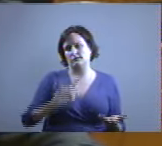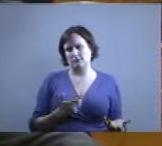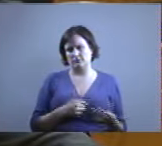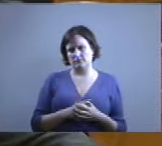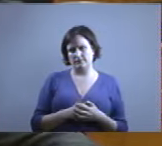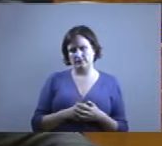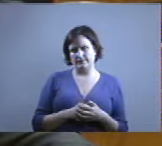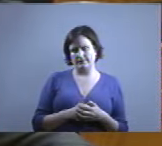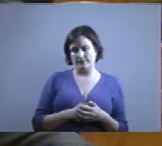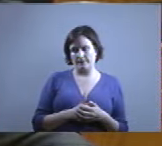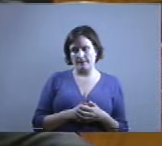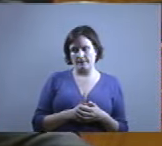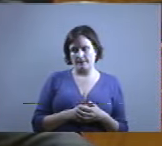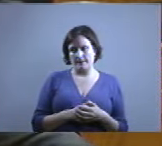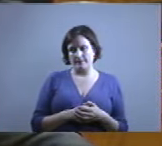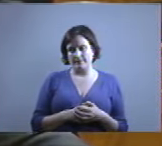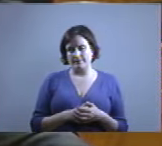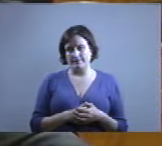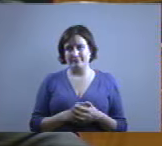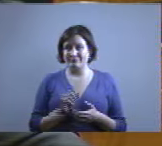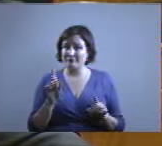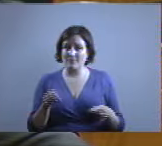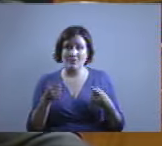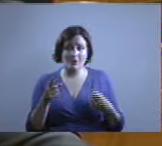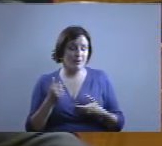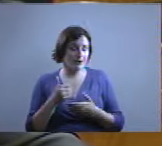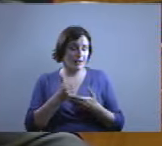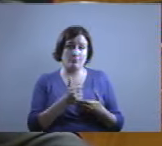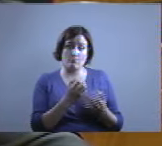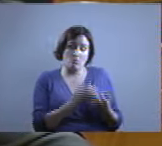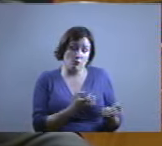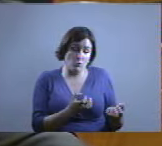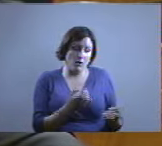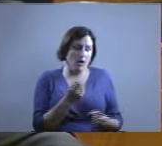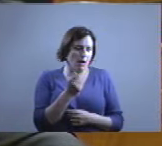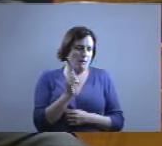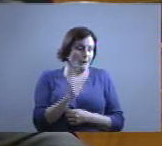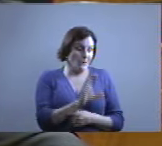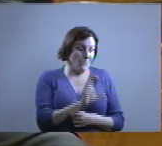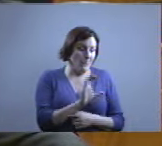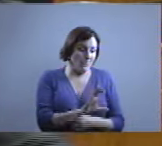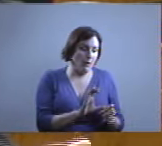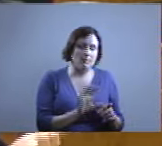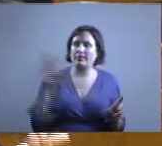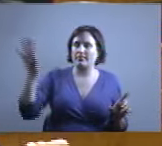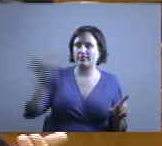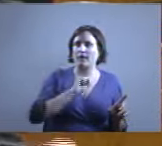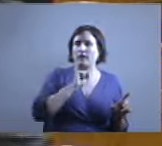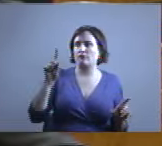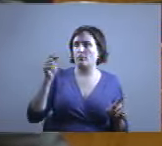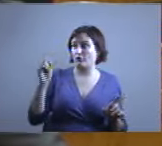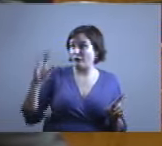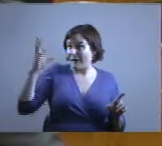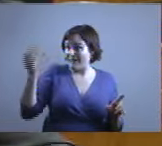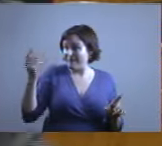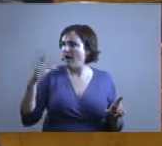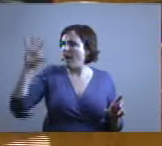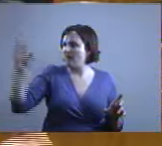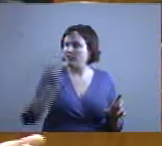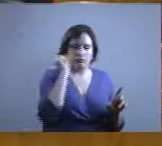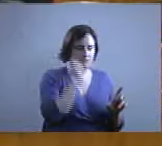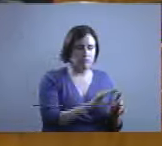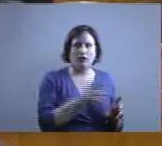you can't make the poor rich by making the rich poor. Ons moet die balans kry, want as